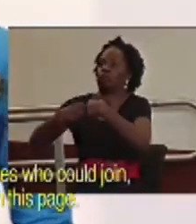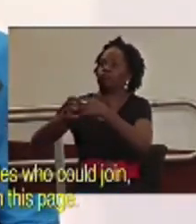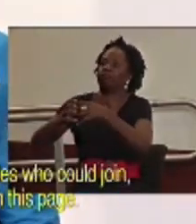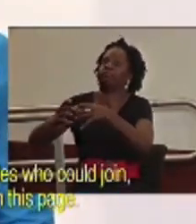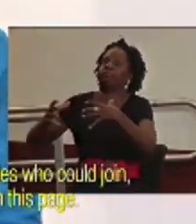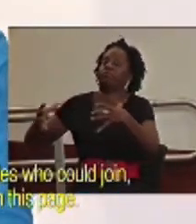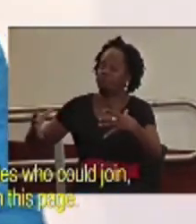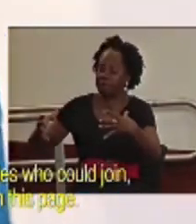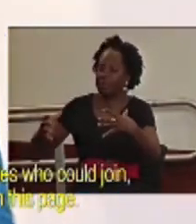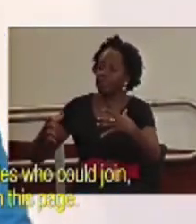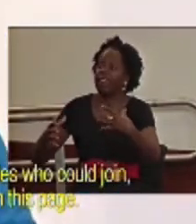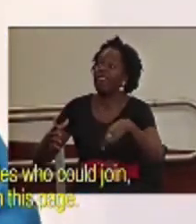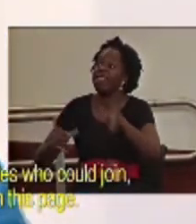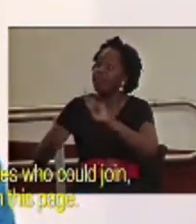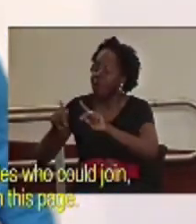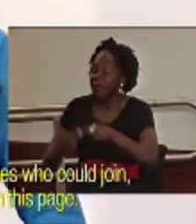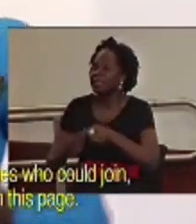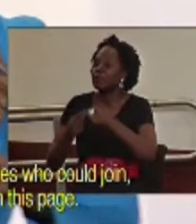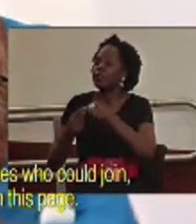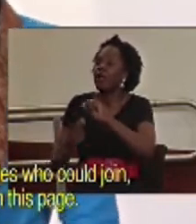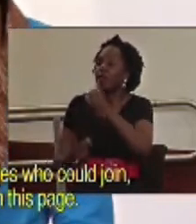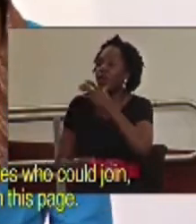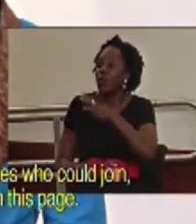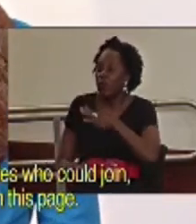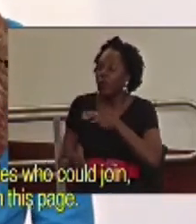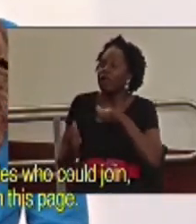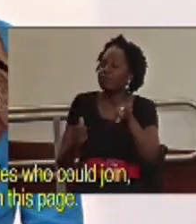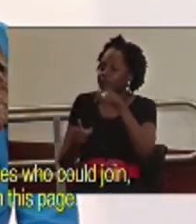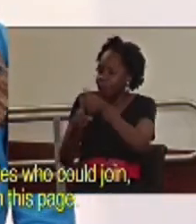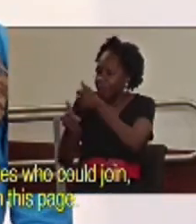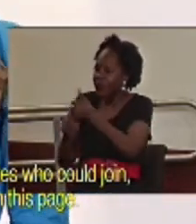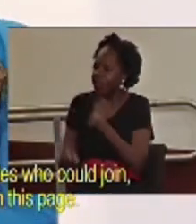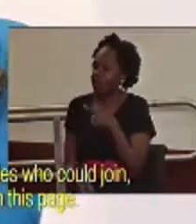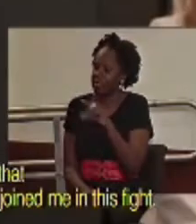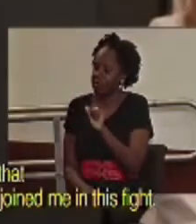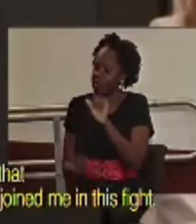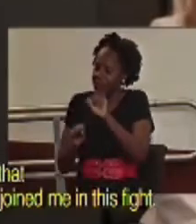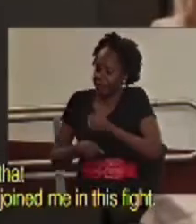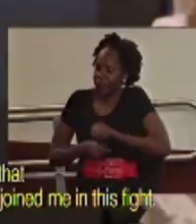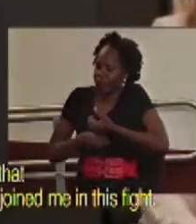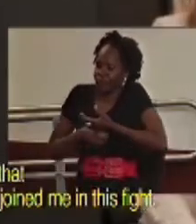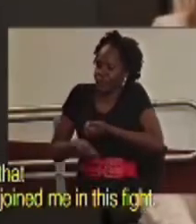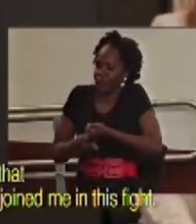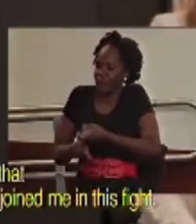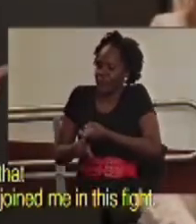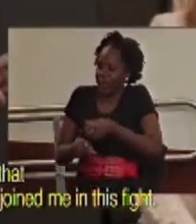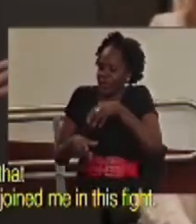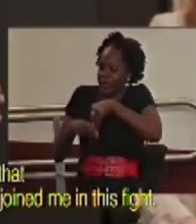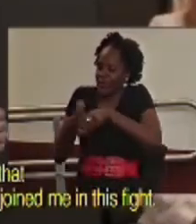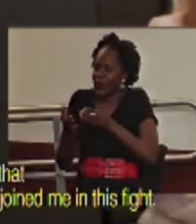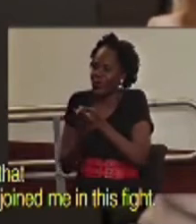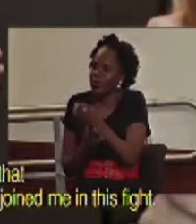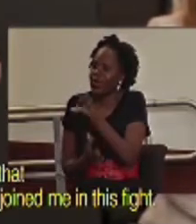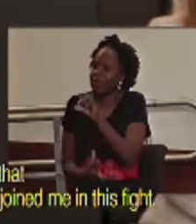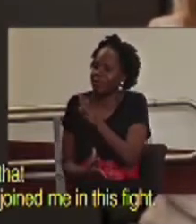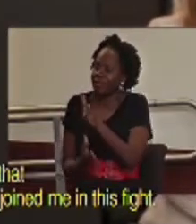people, especially other women with disability who joined, they could express themselves through this page. And I'm